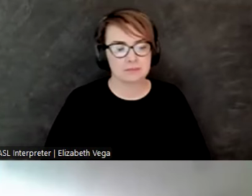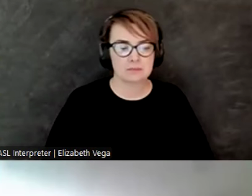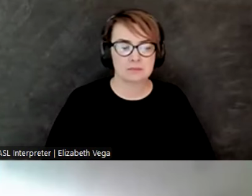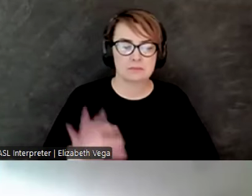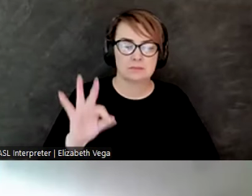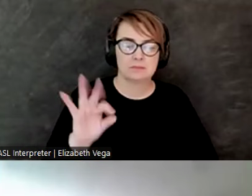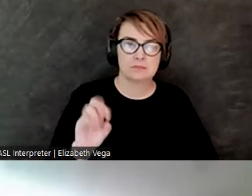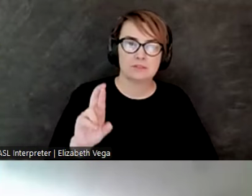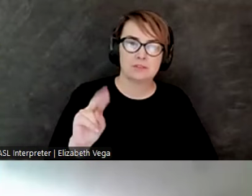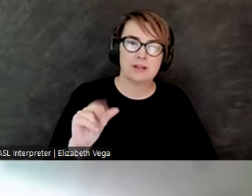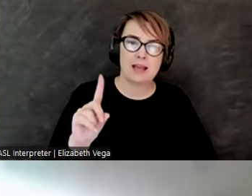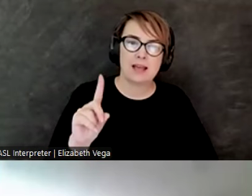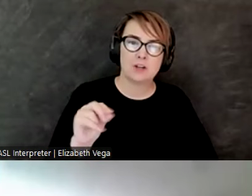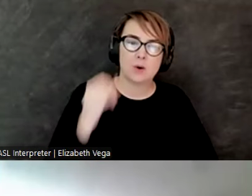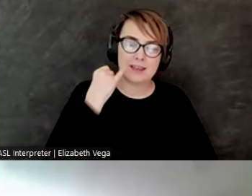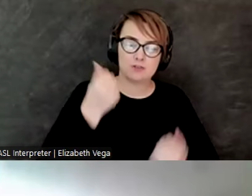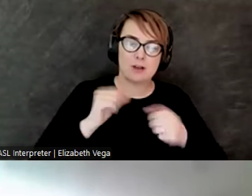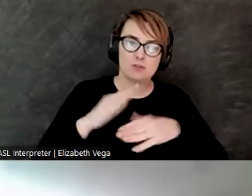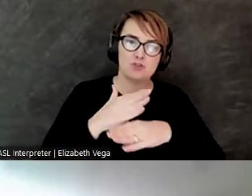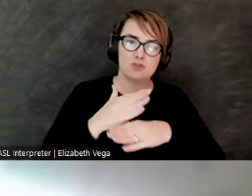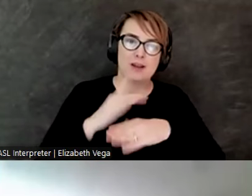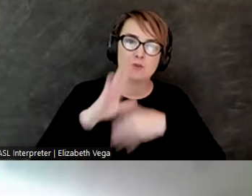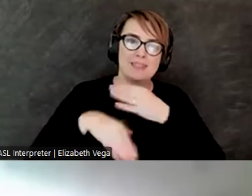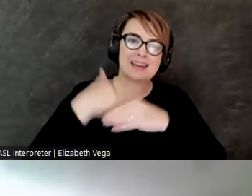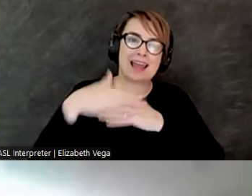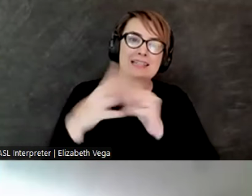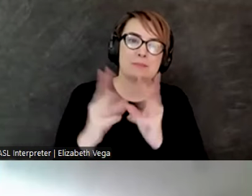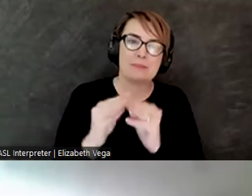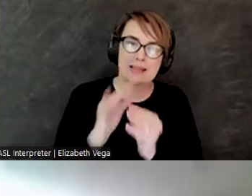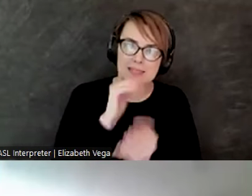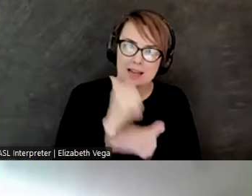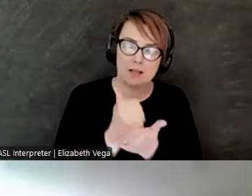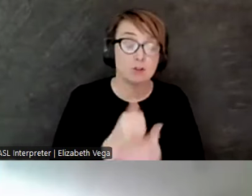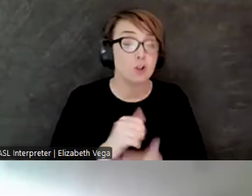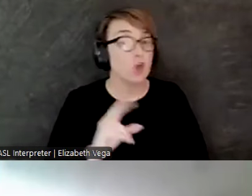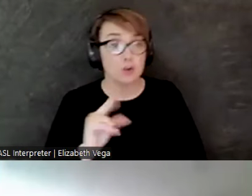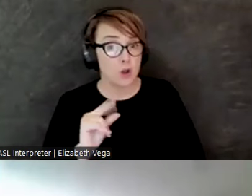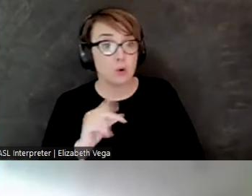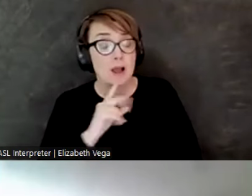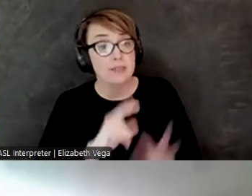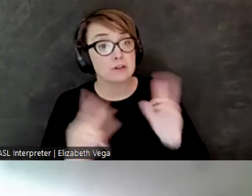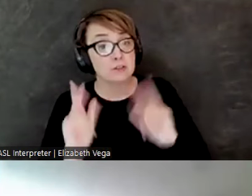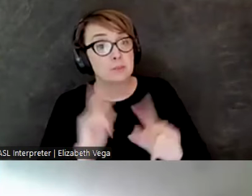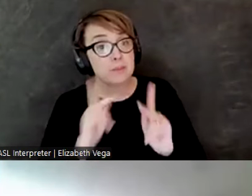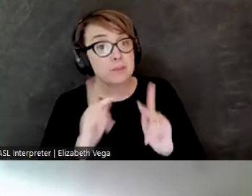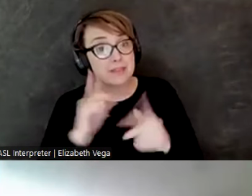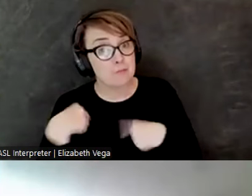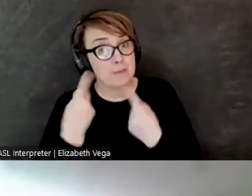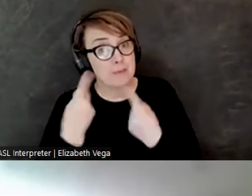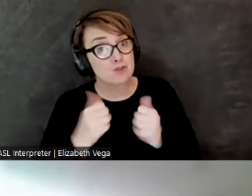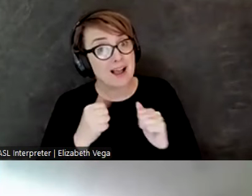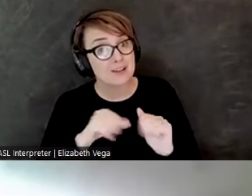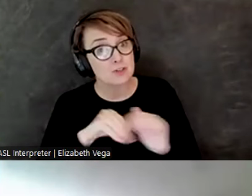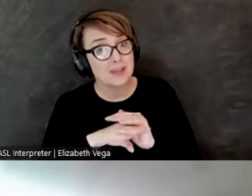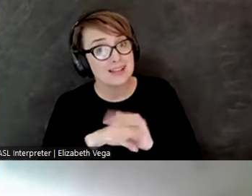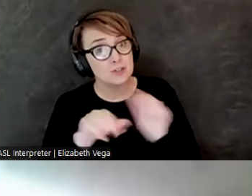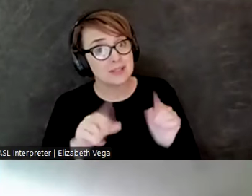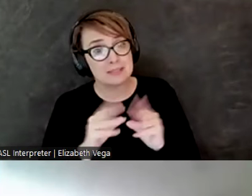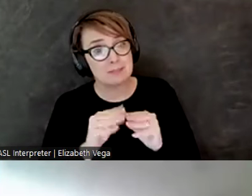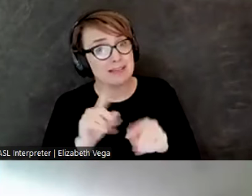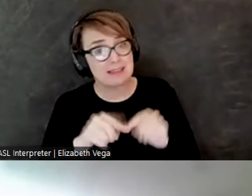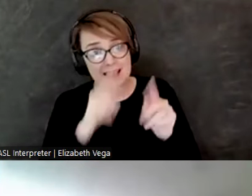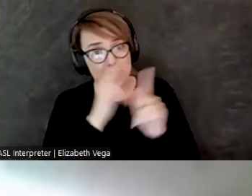if you're trying to share it for the next meeting, I don't think that's helpful. No, there's some people who are been trying to come in, but they can't figure it